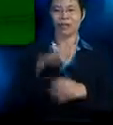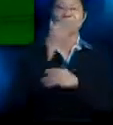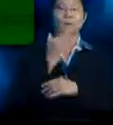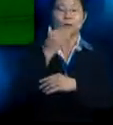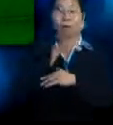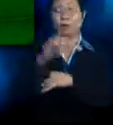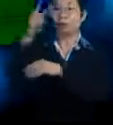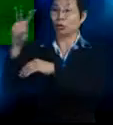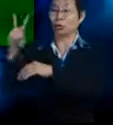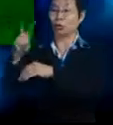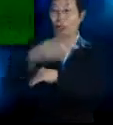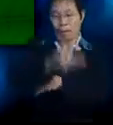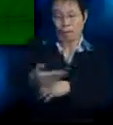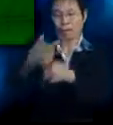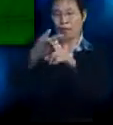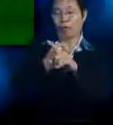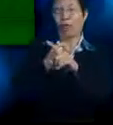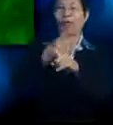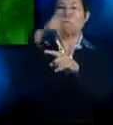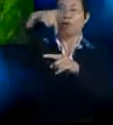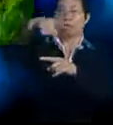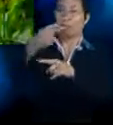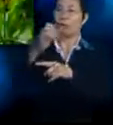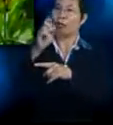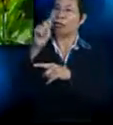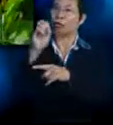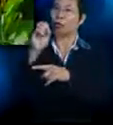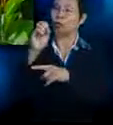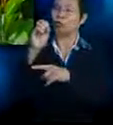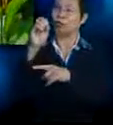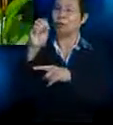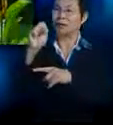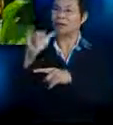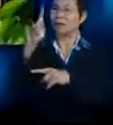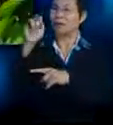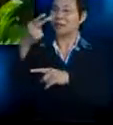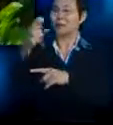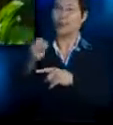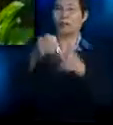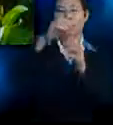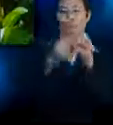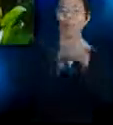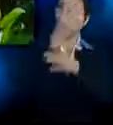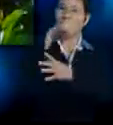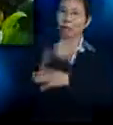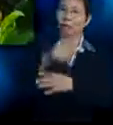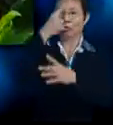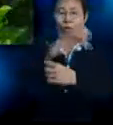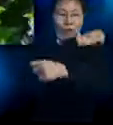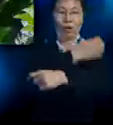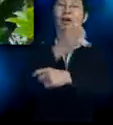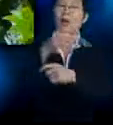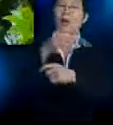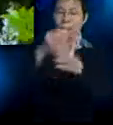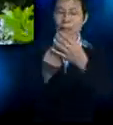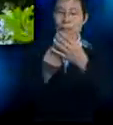Glucose and oxygen are the products of photosynthesis. Plants use glucose for energy. The